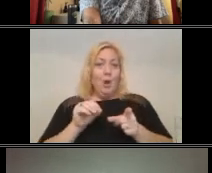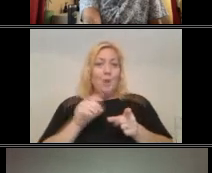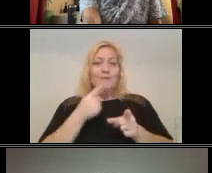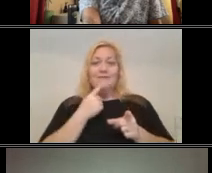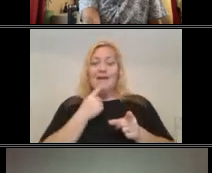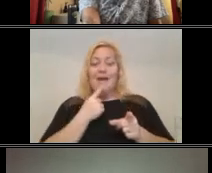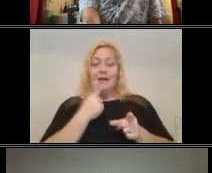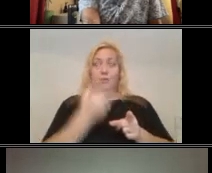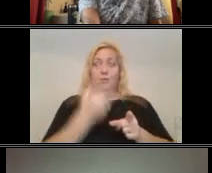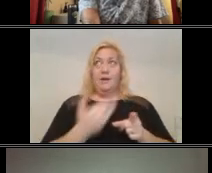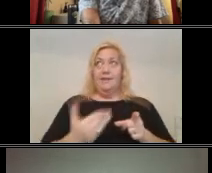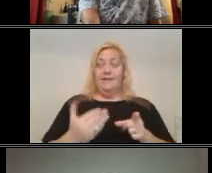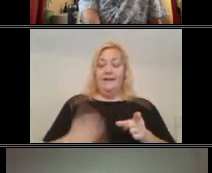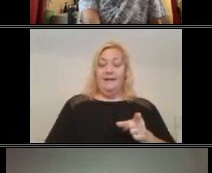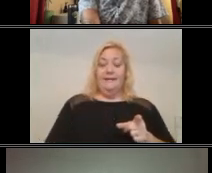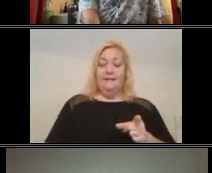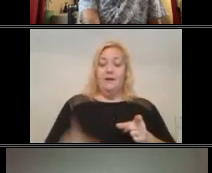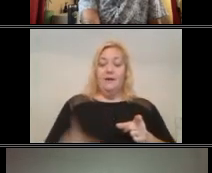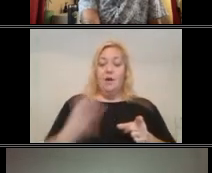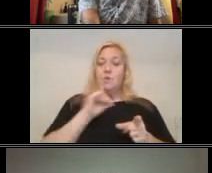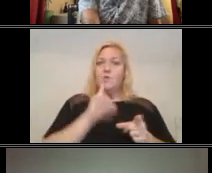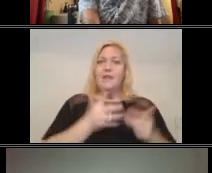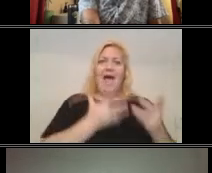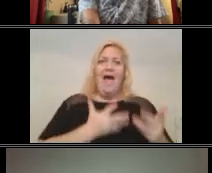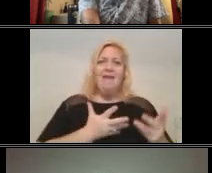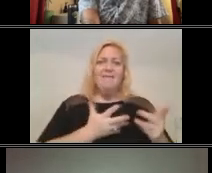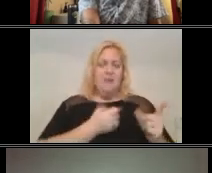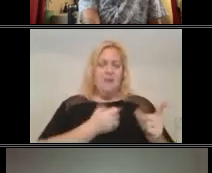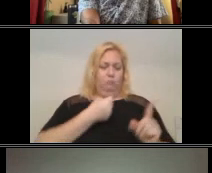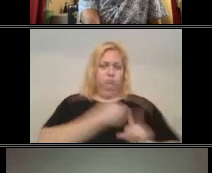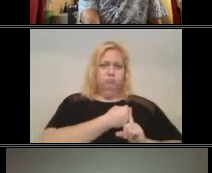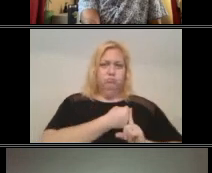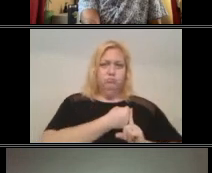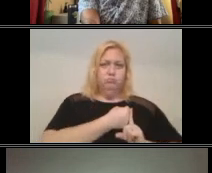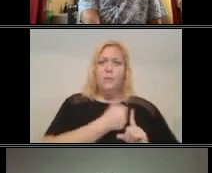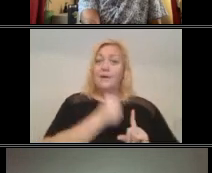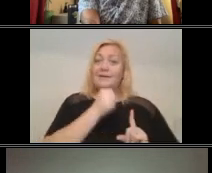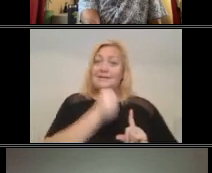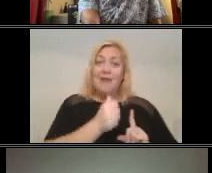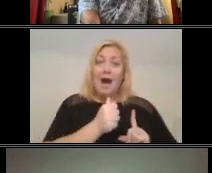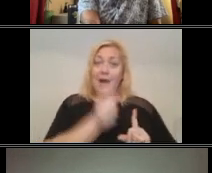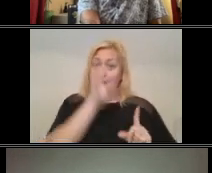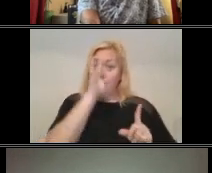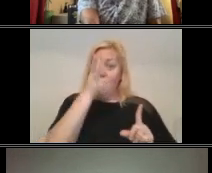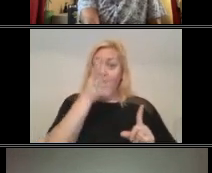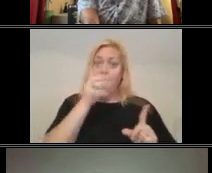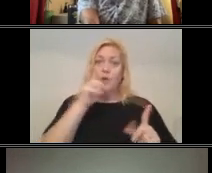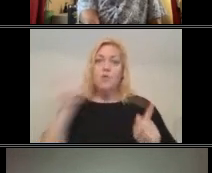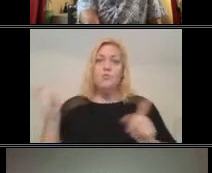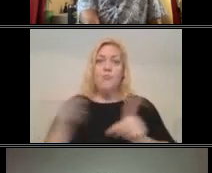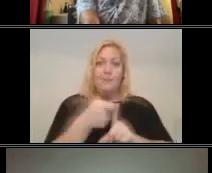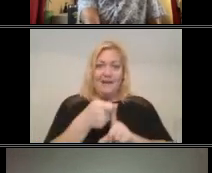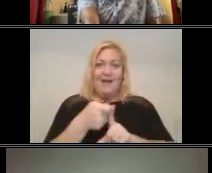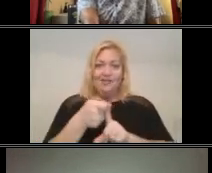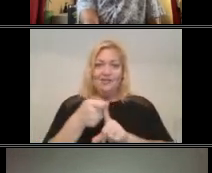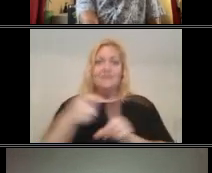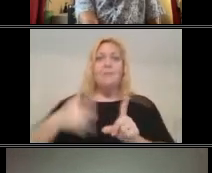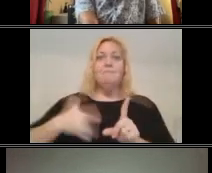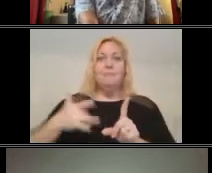it's one of the things that it's really heavy, because what's not made up is the real ramifications that people feel in their daily